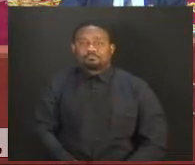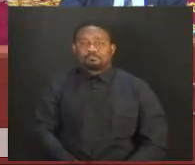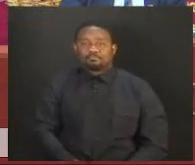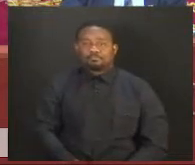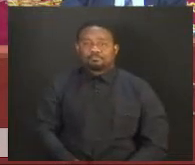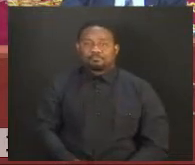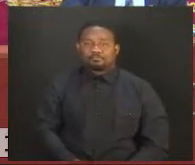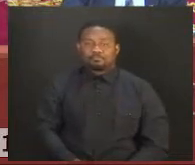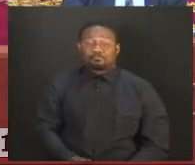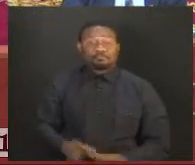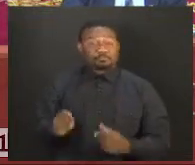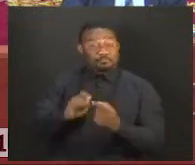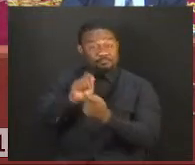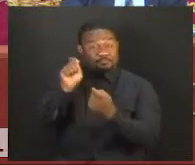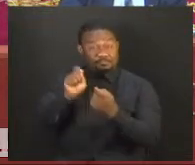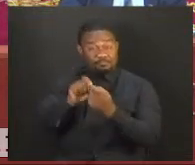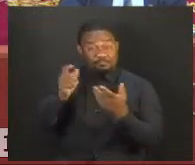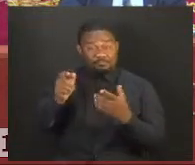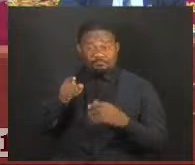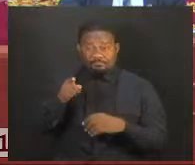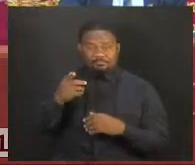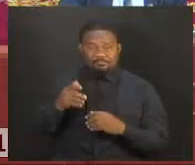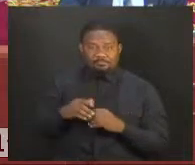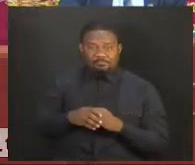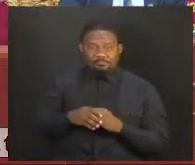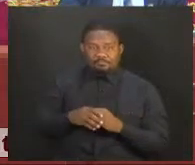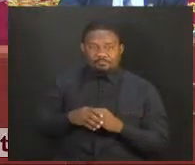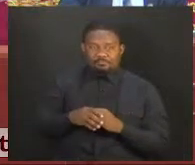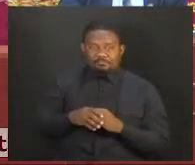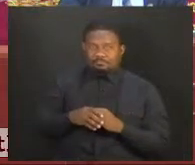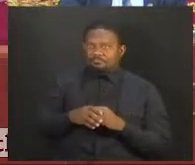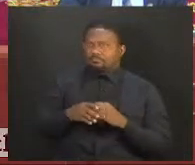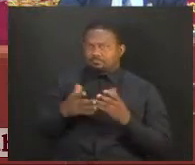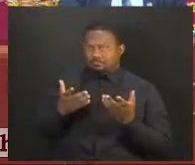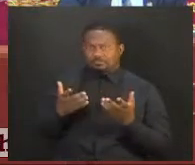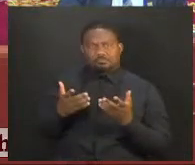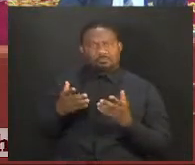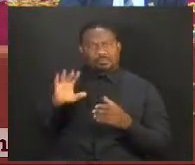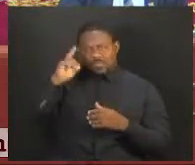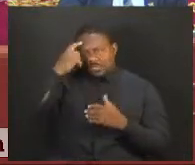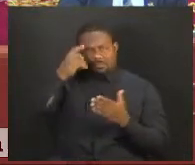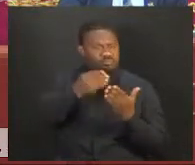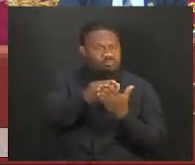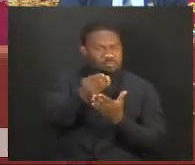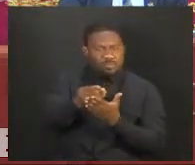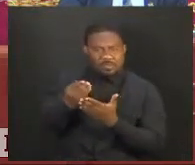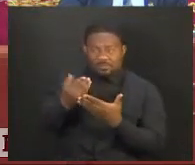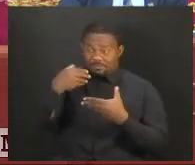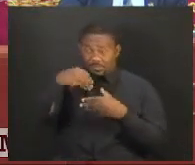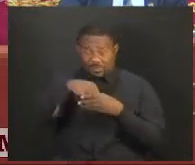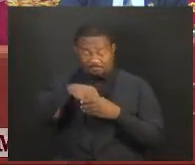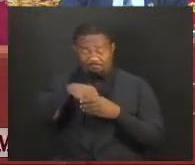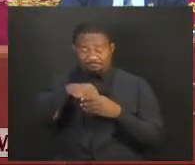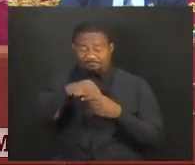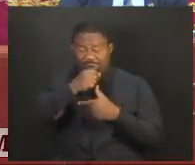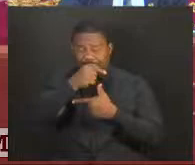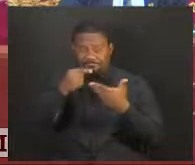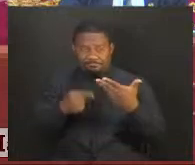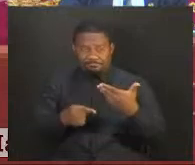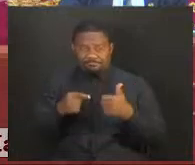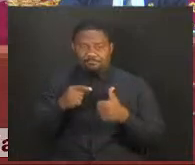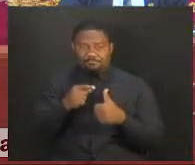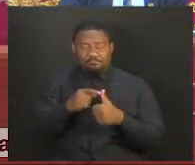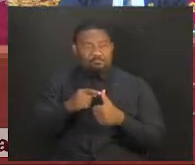More specifically, the fiscal policy objective of the government include the following: